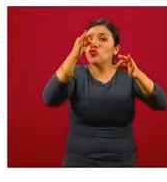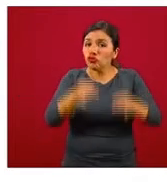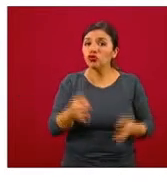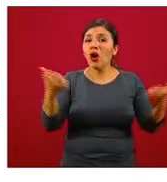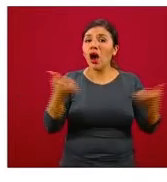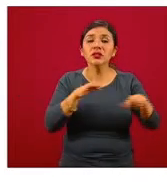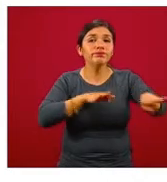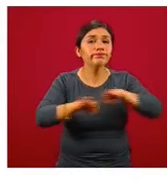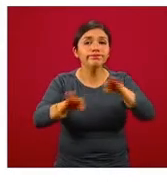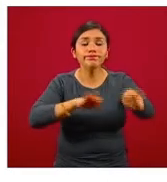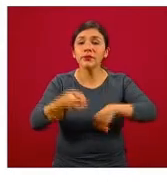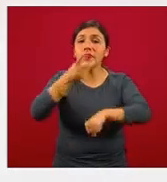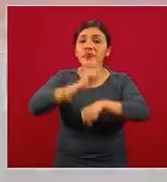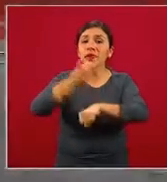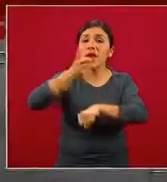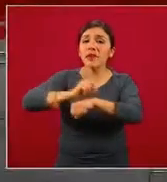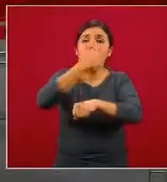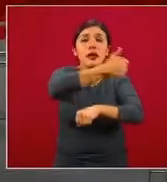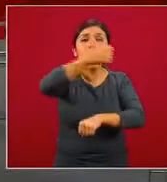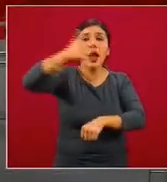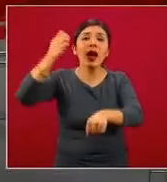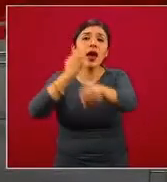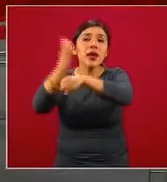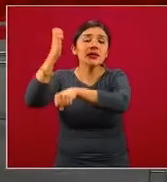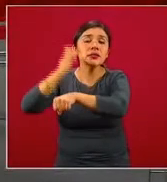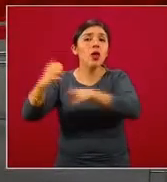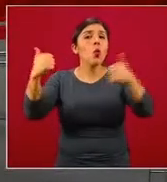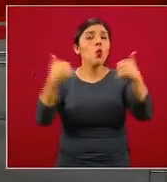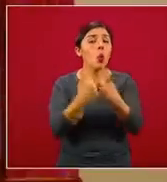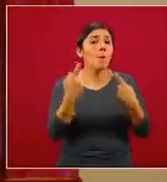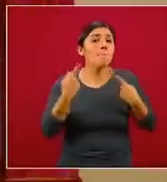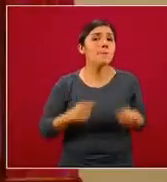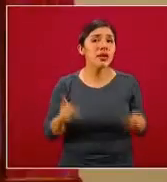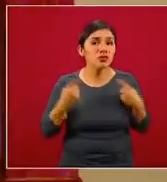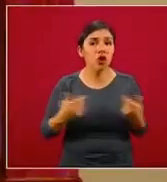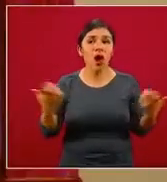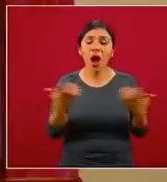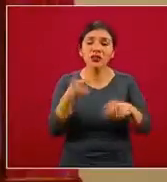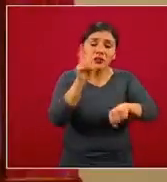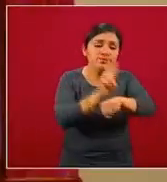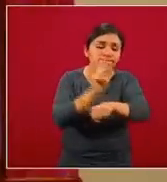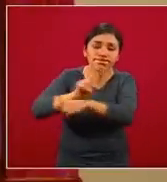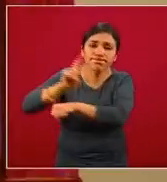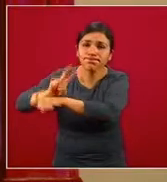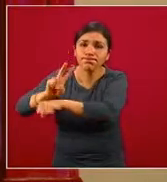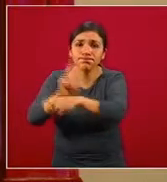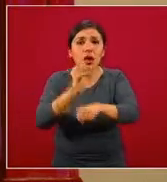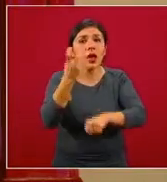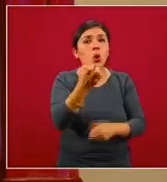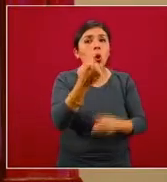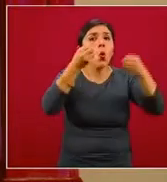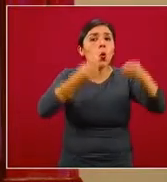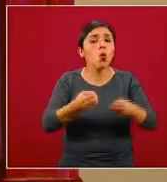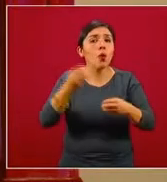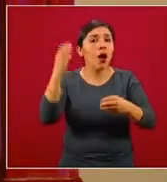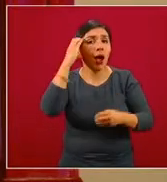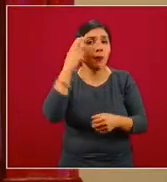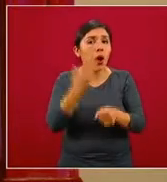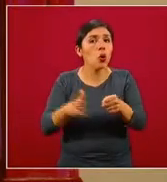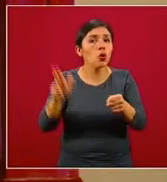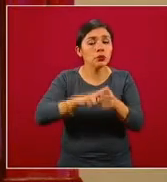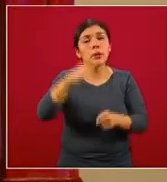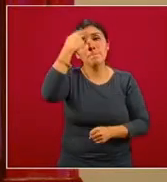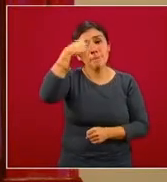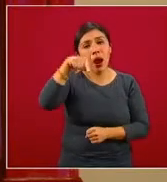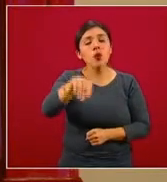de manera network diaria en las entidades is federativas con personal being que done vigila y monitorea esta by situación professionals who precisamente are para on top